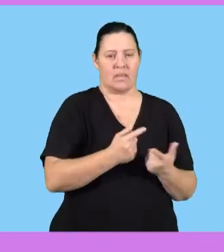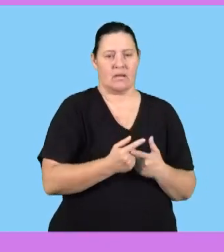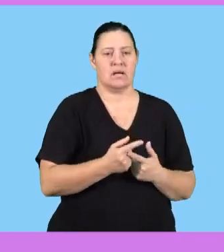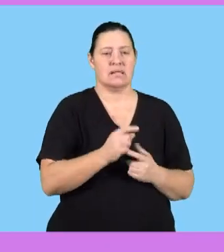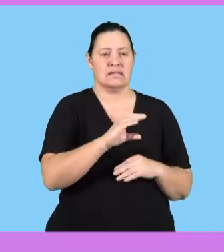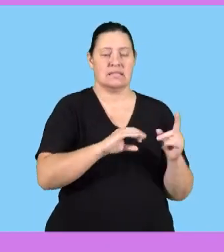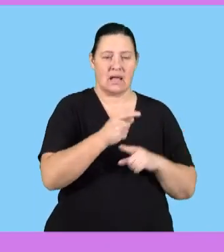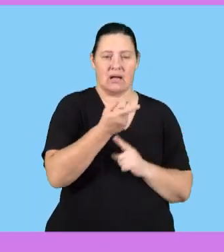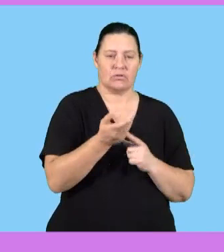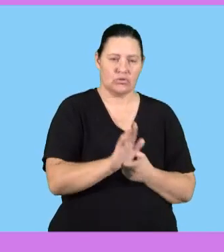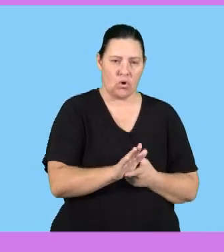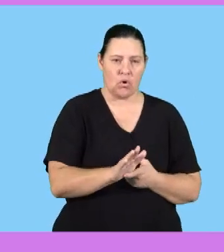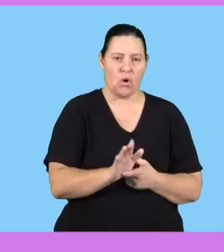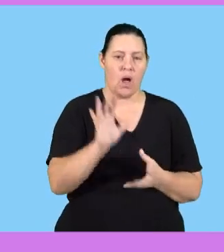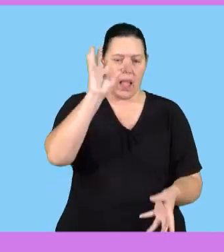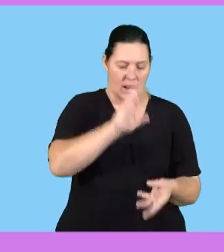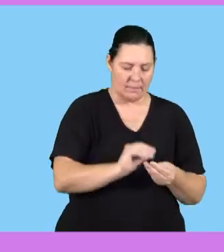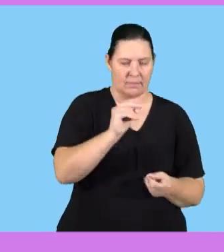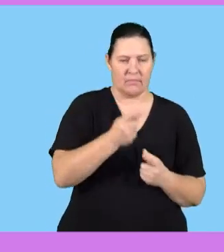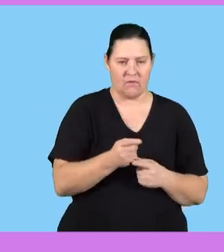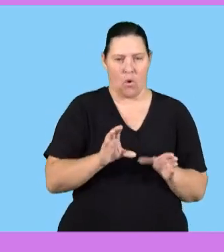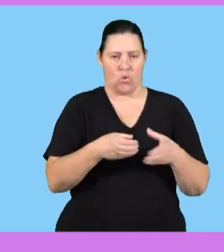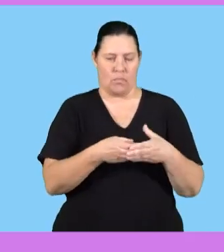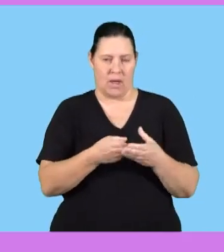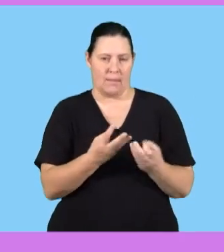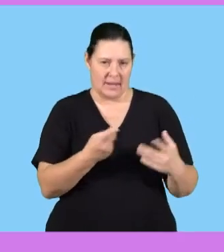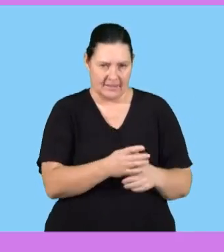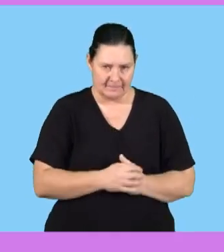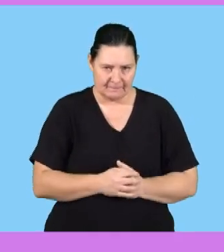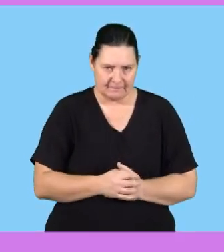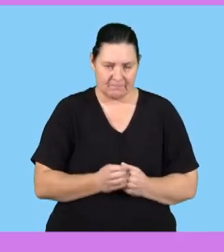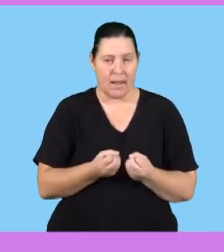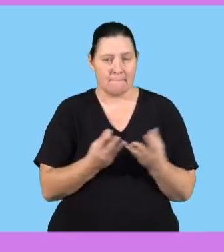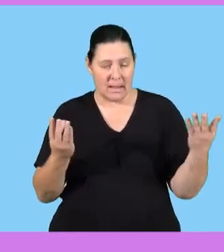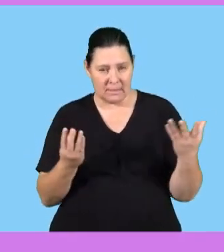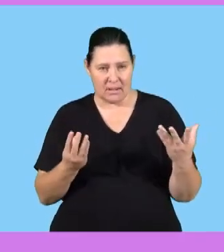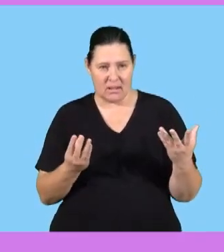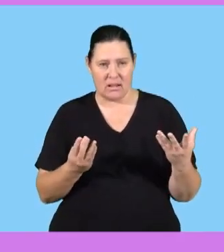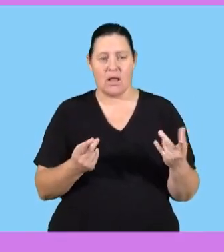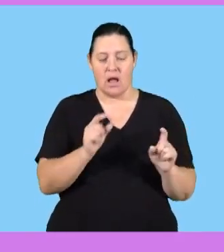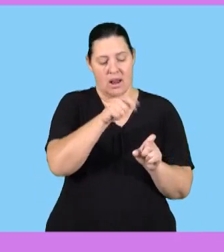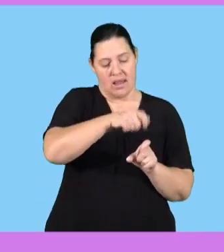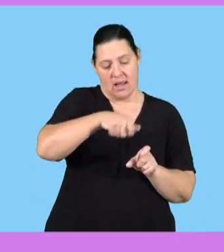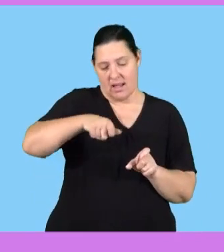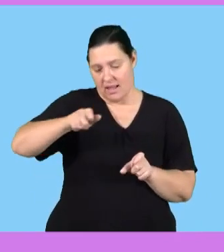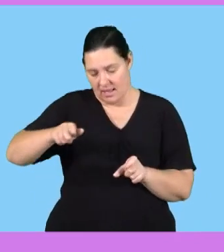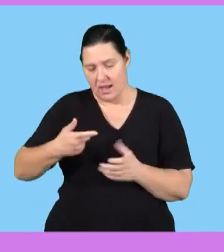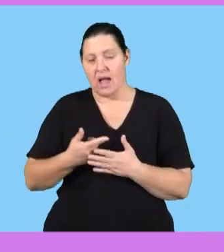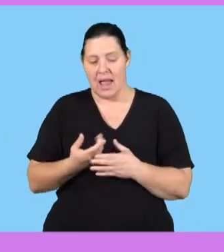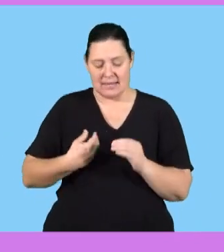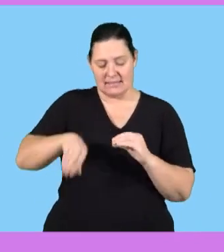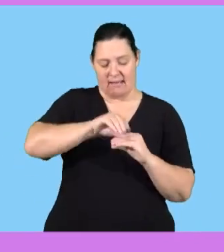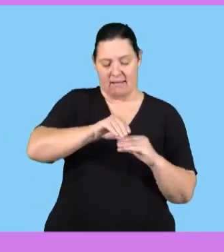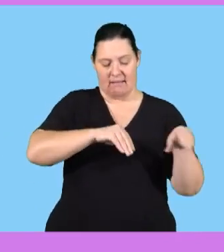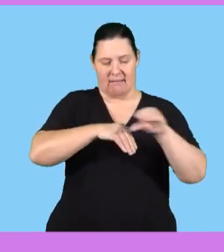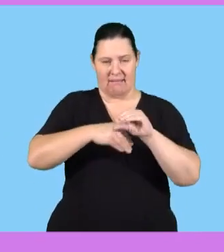right? Stacked bar graphs indicate cumulative totals per category. All right, so multiple bar graphs, bars next to each other,